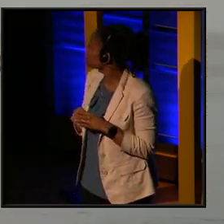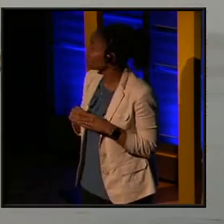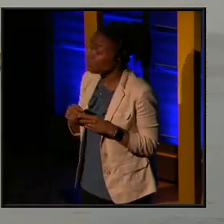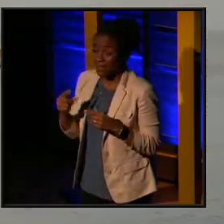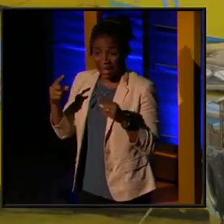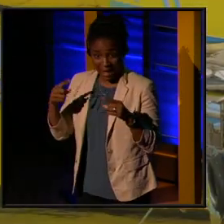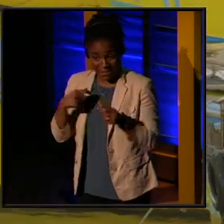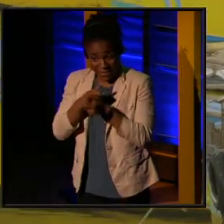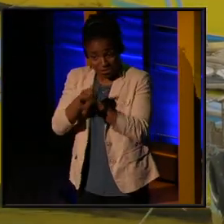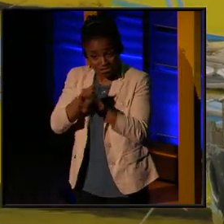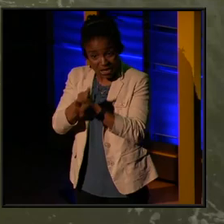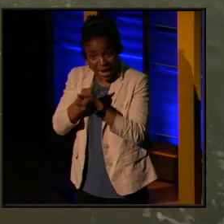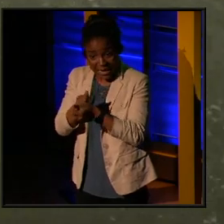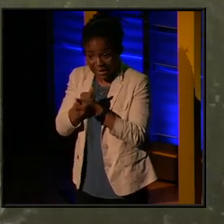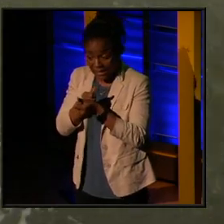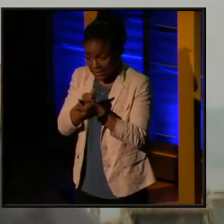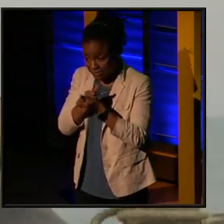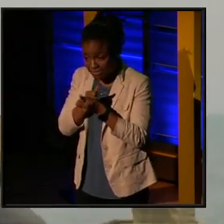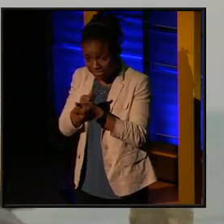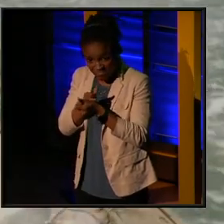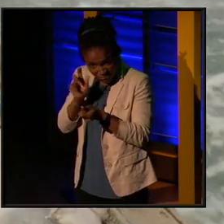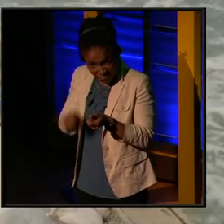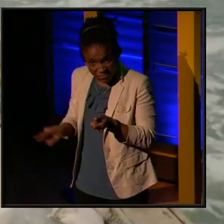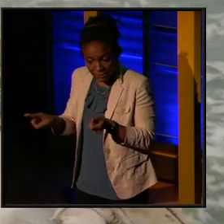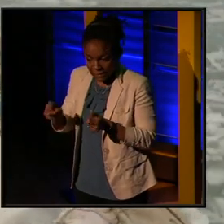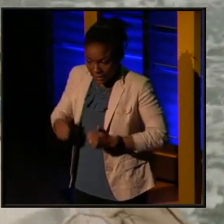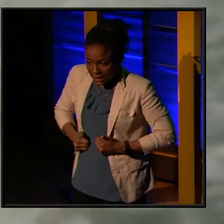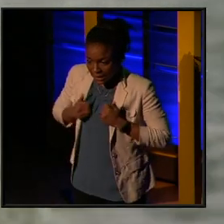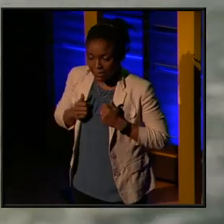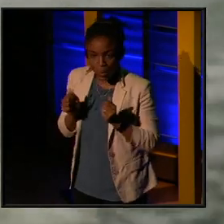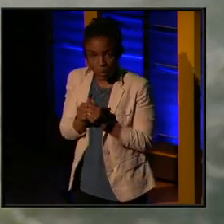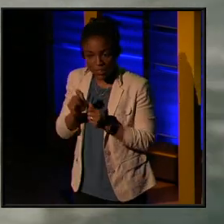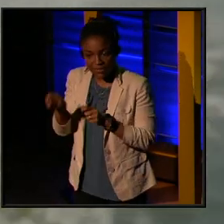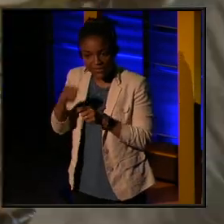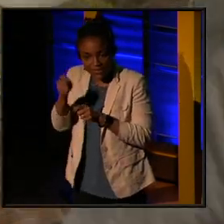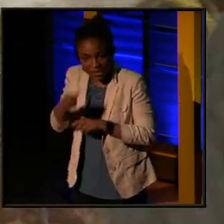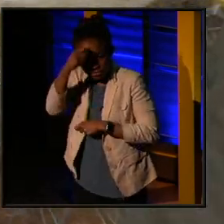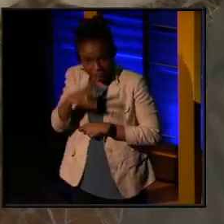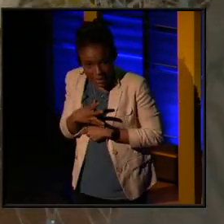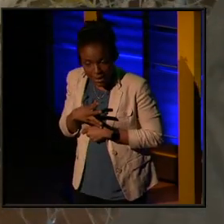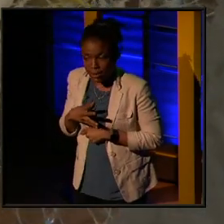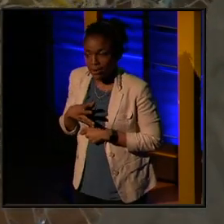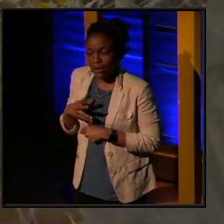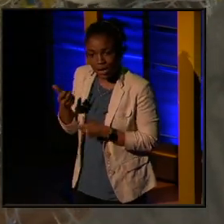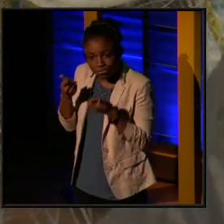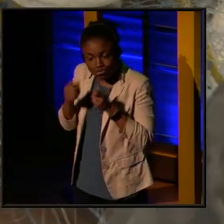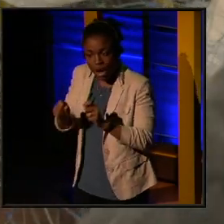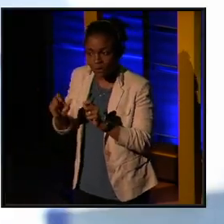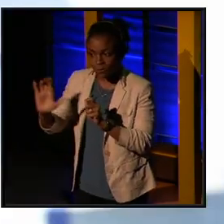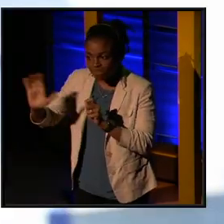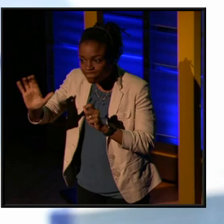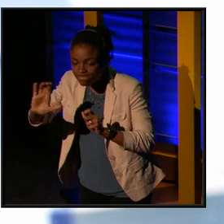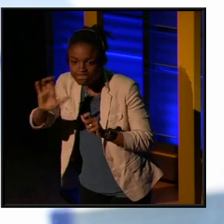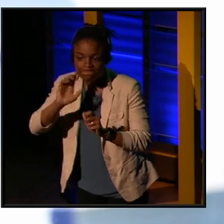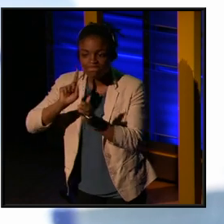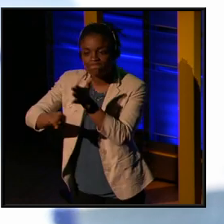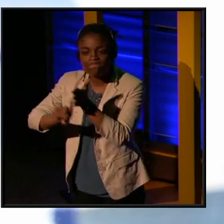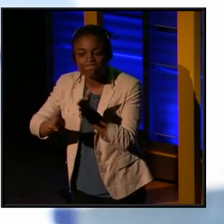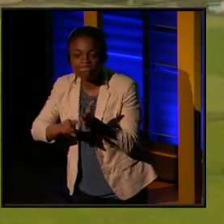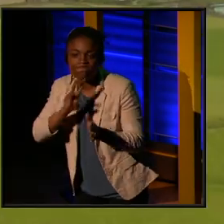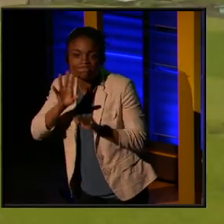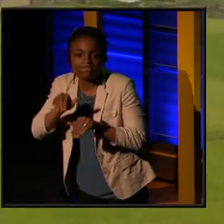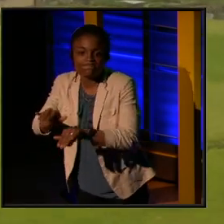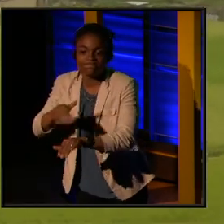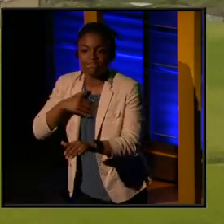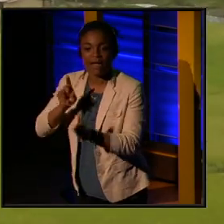I've been tracking the strait down, living with fishermen, and witnessing the hunt out at sea. My investigation